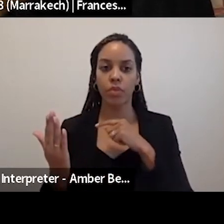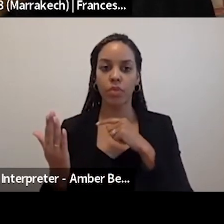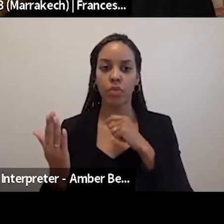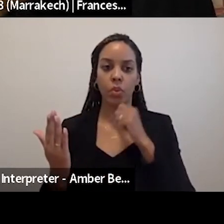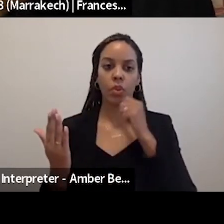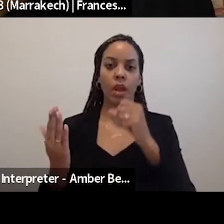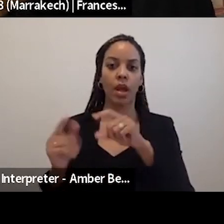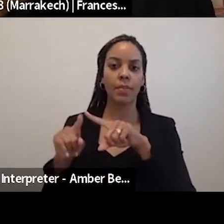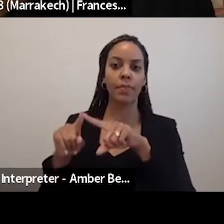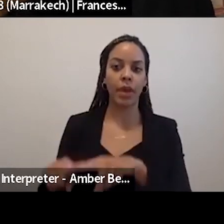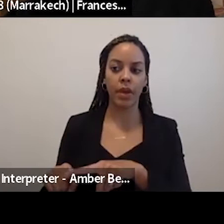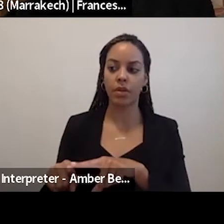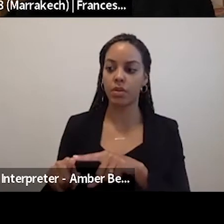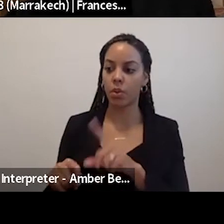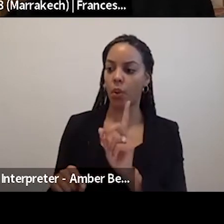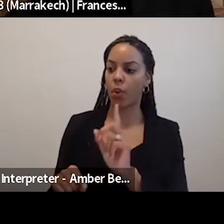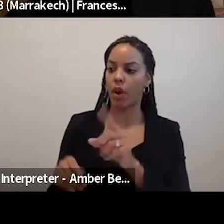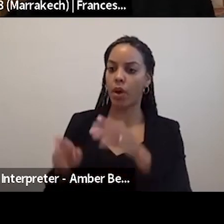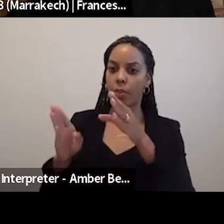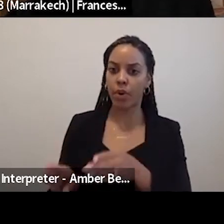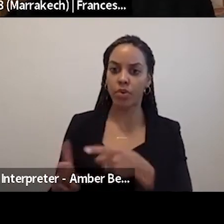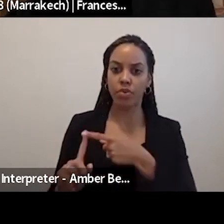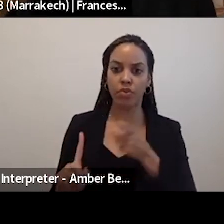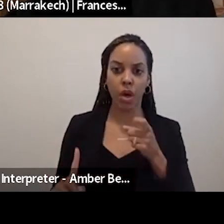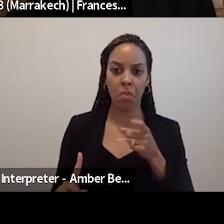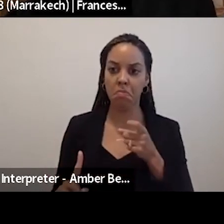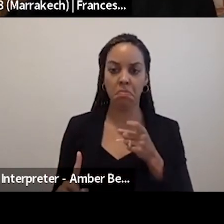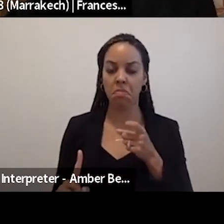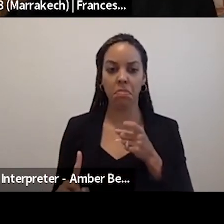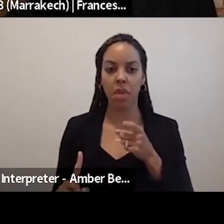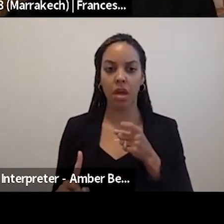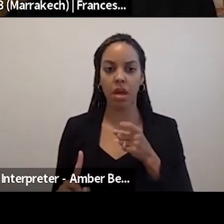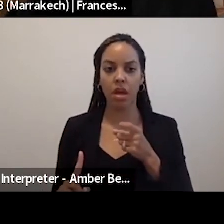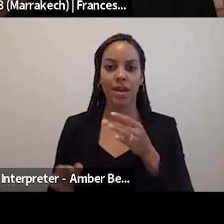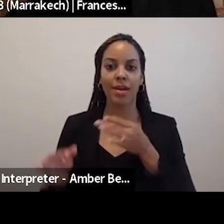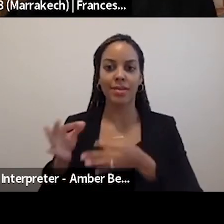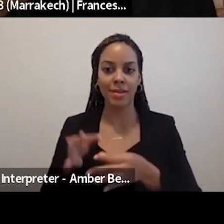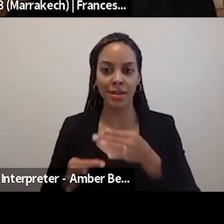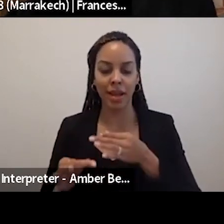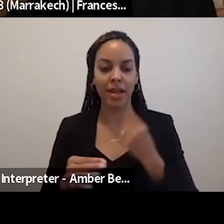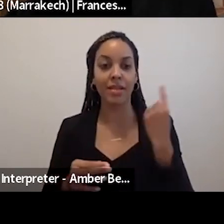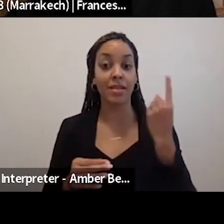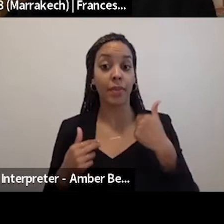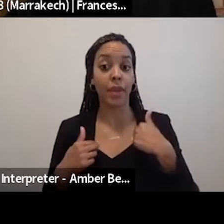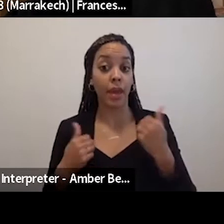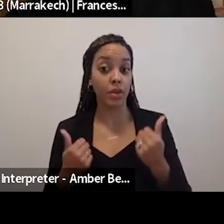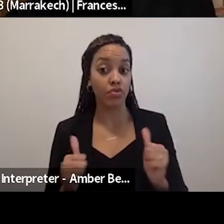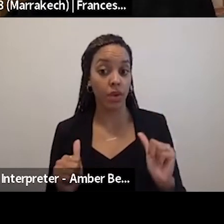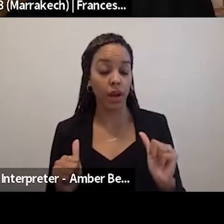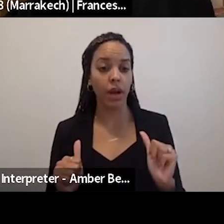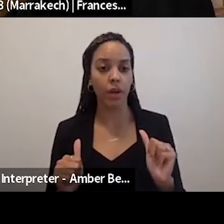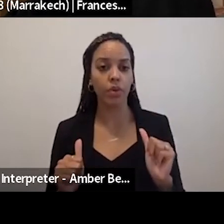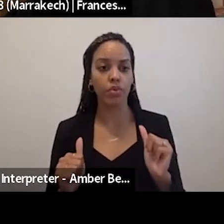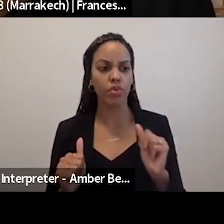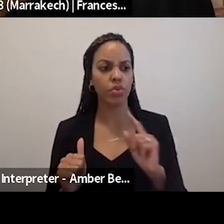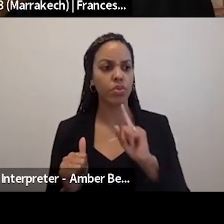on where the person was coming from. Having said that, something that I tried to highlight